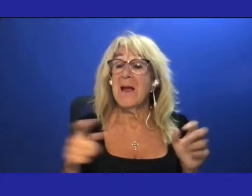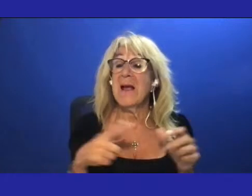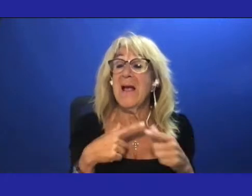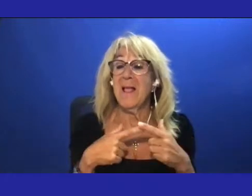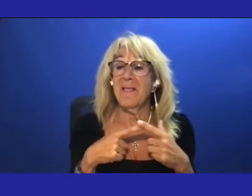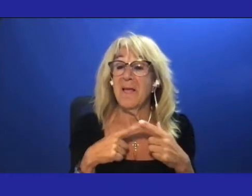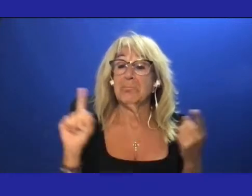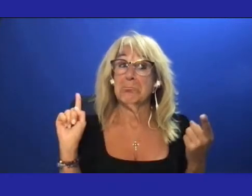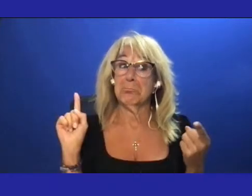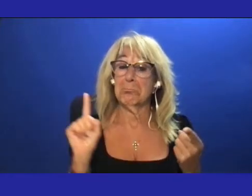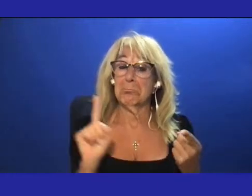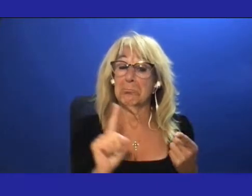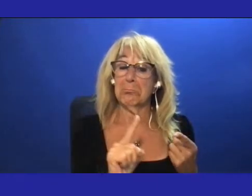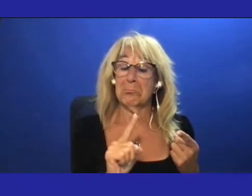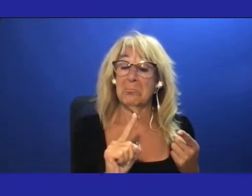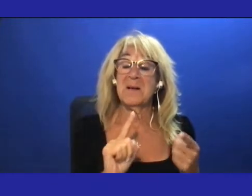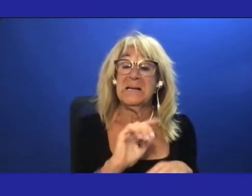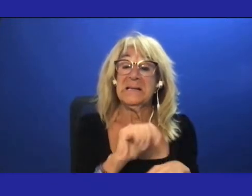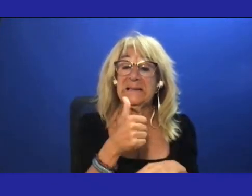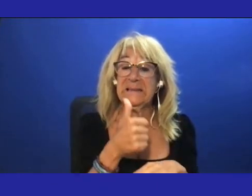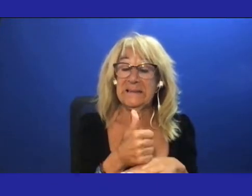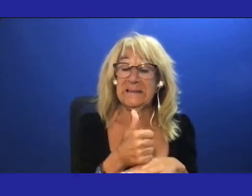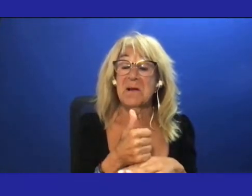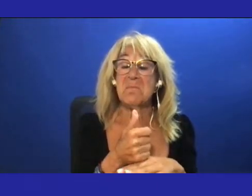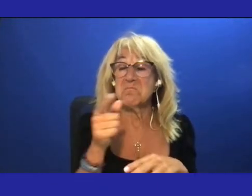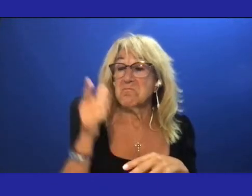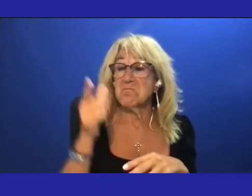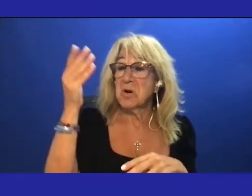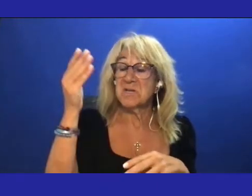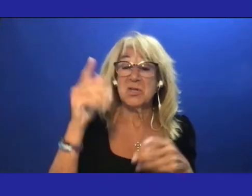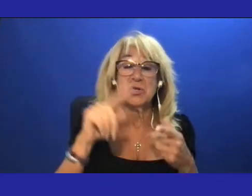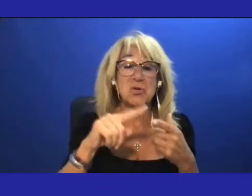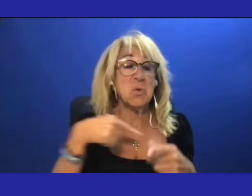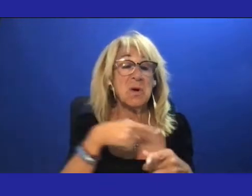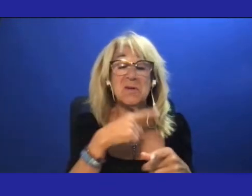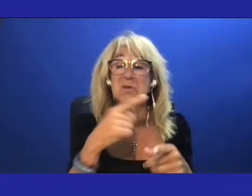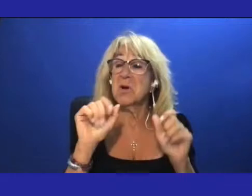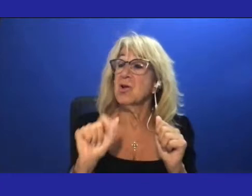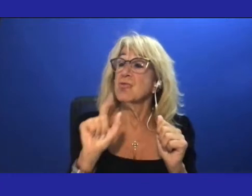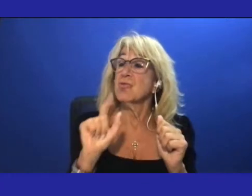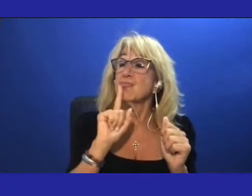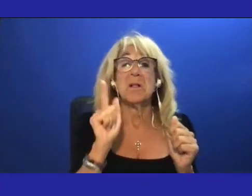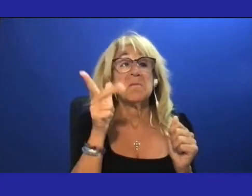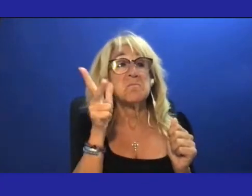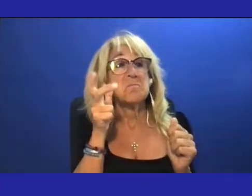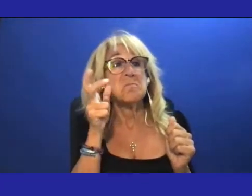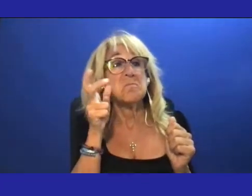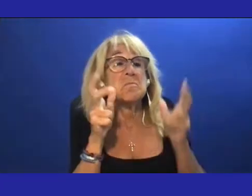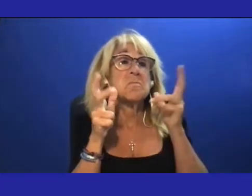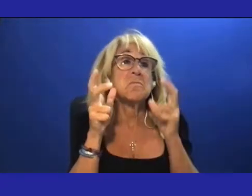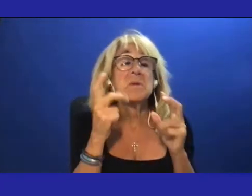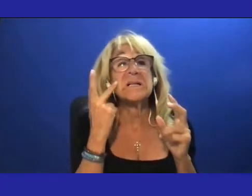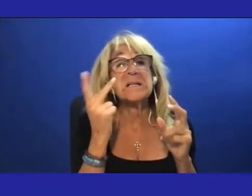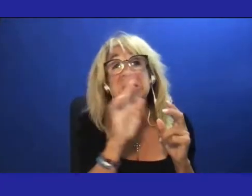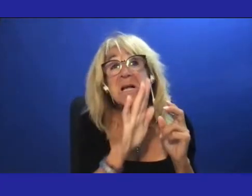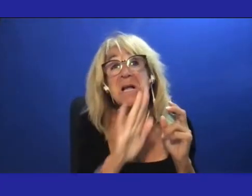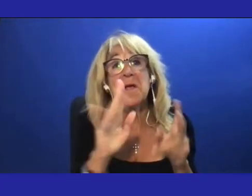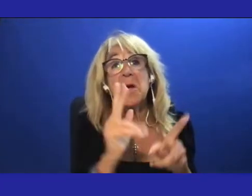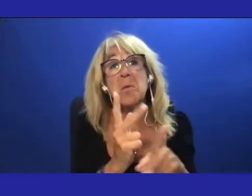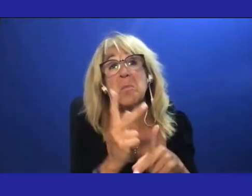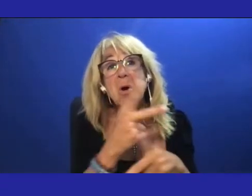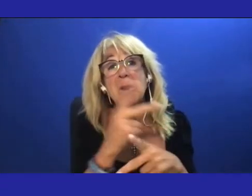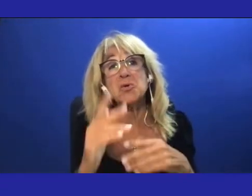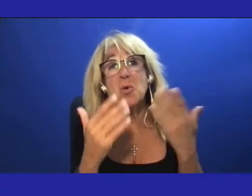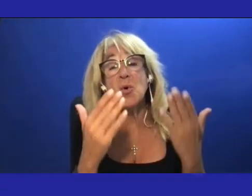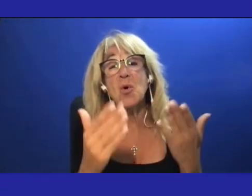to us, so we had a better idea of the look and feel of the products and services that they offer. And then from there was a second round